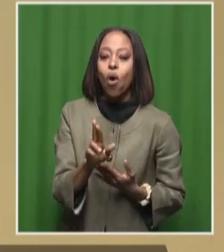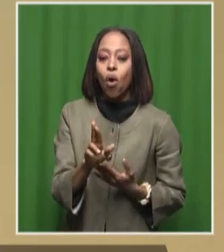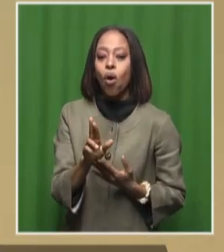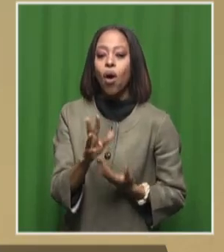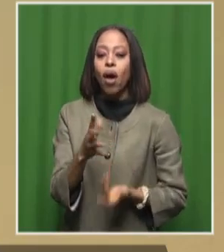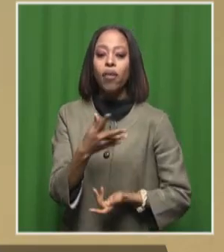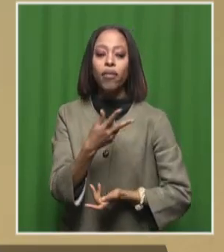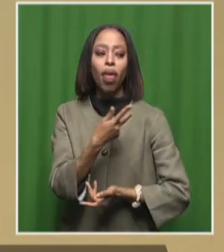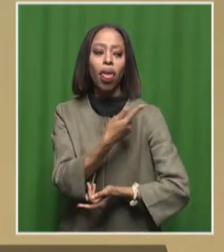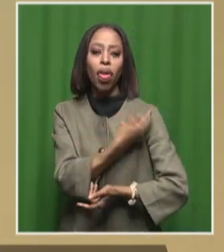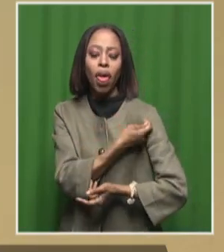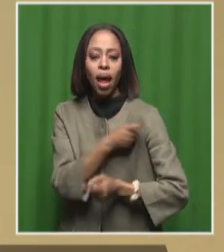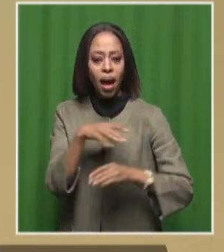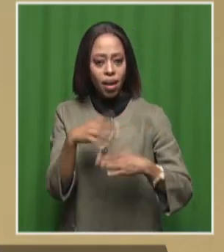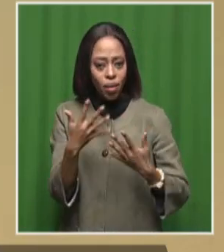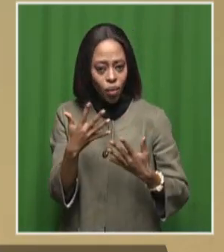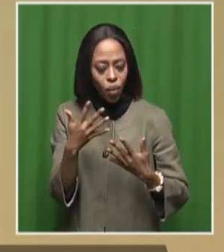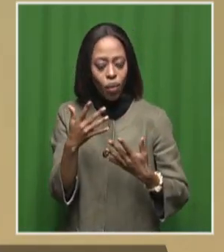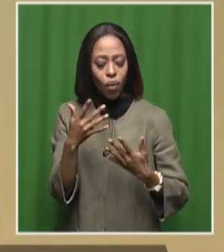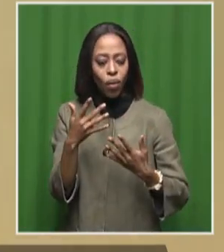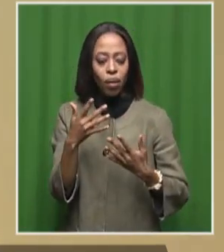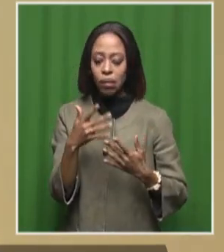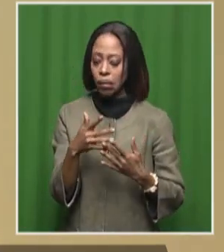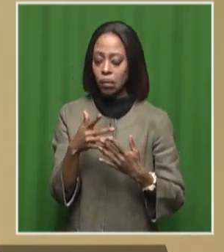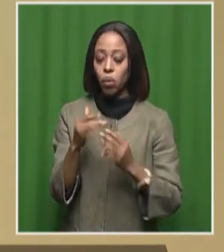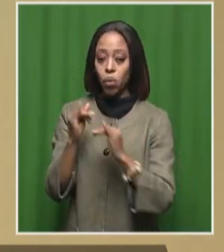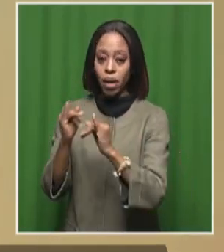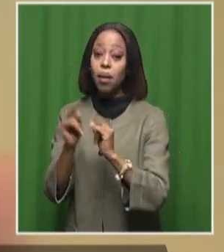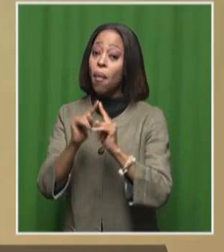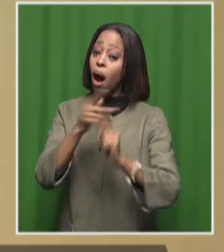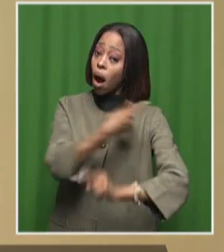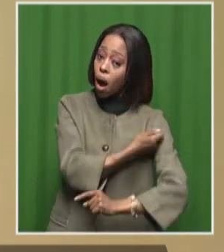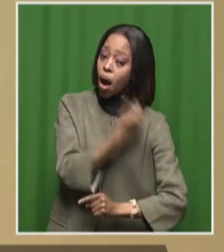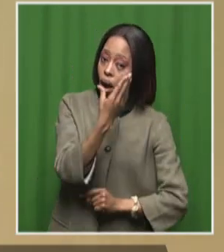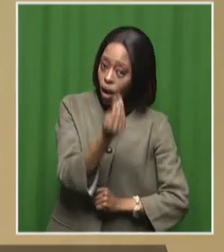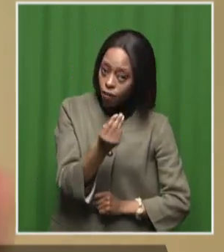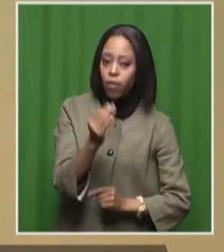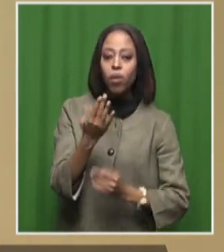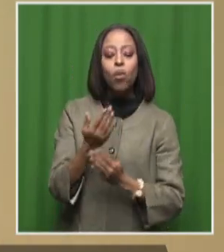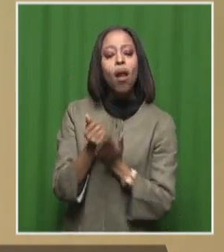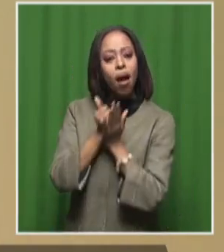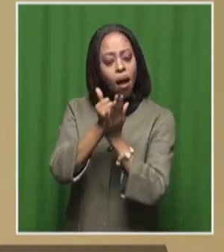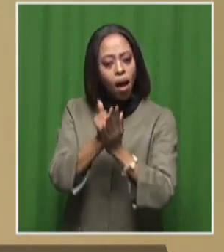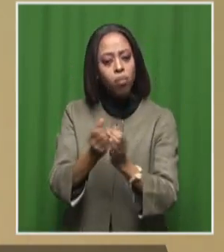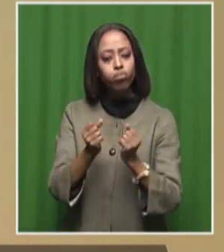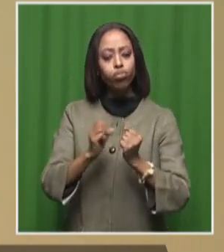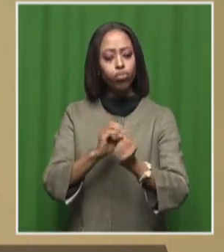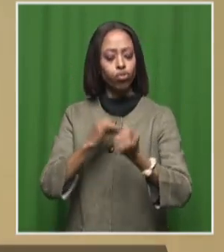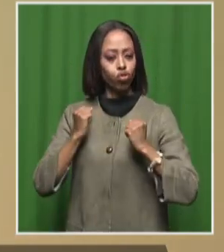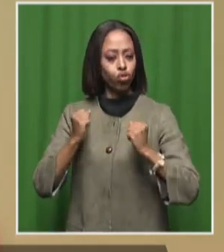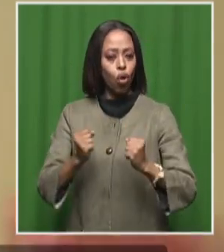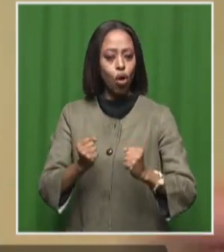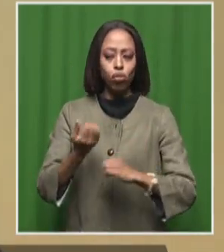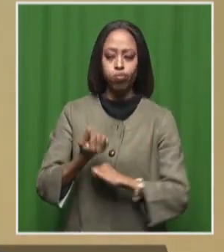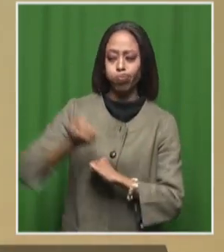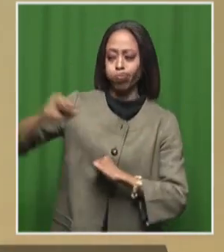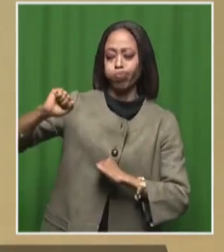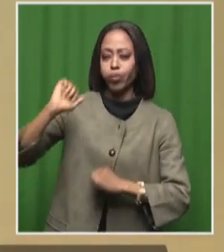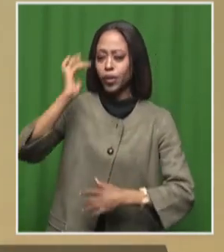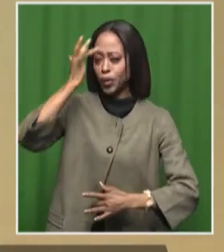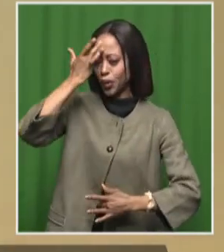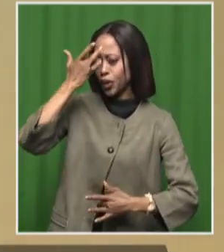vaccine preventable disease outbreaks that are going to increase morbidity, mortality, and disrupt even